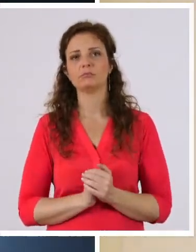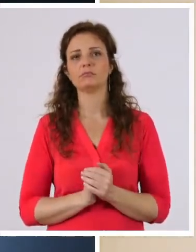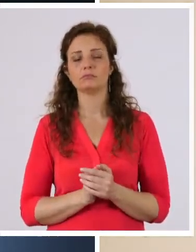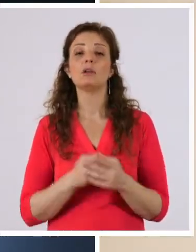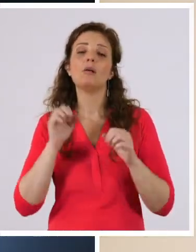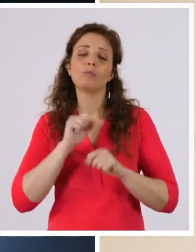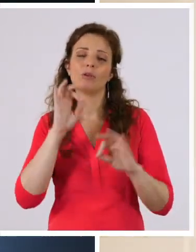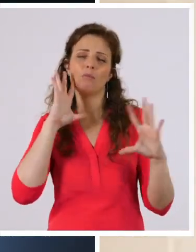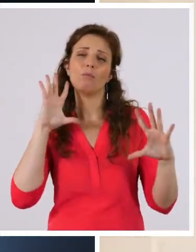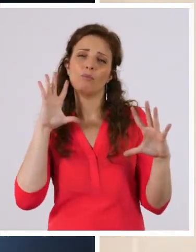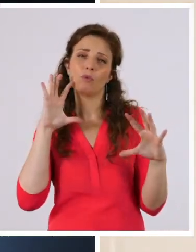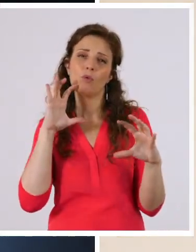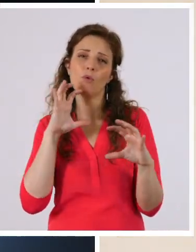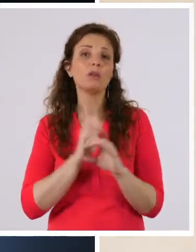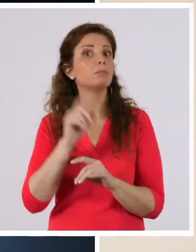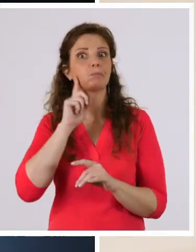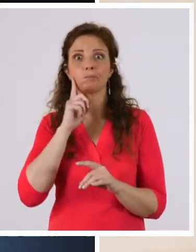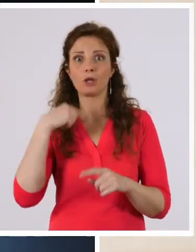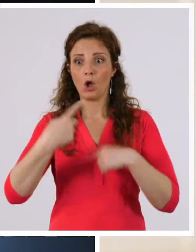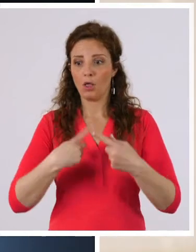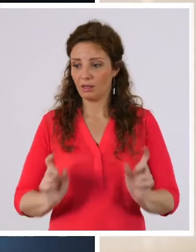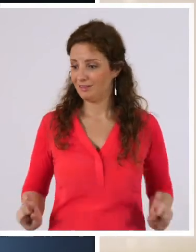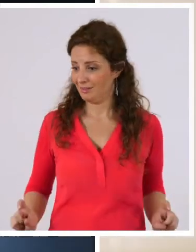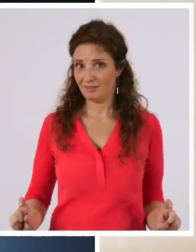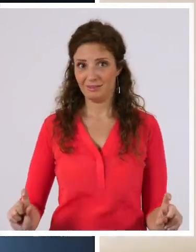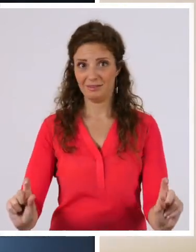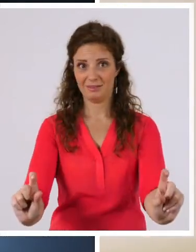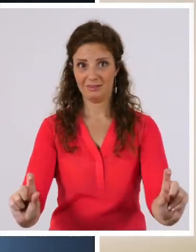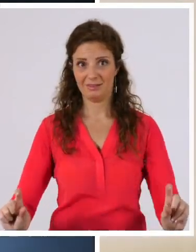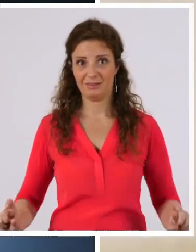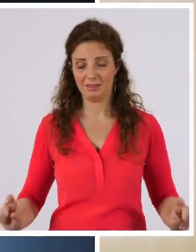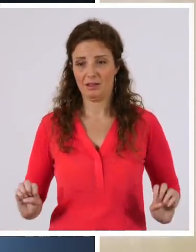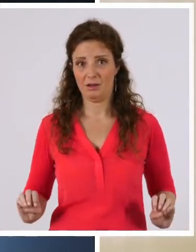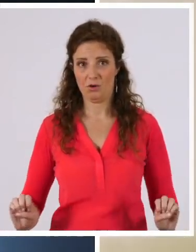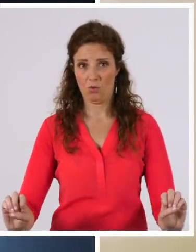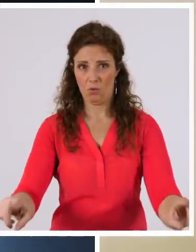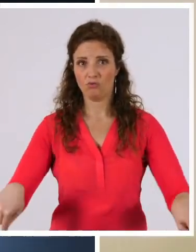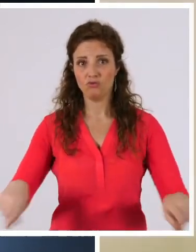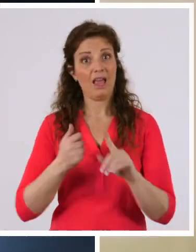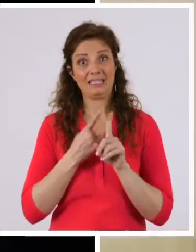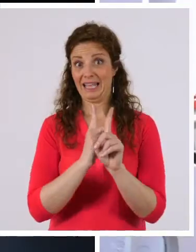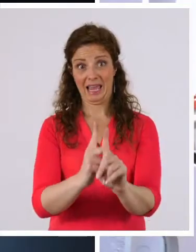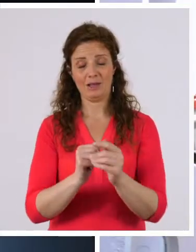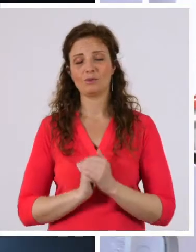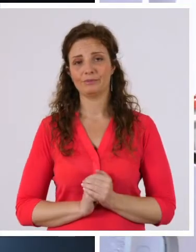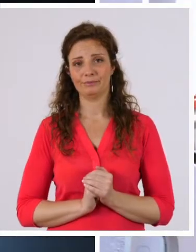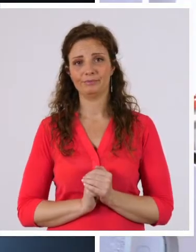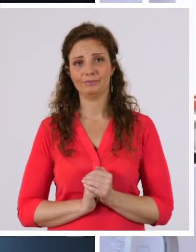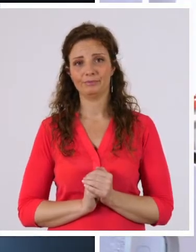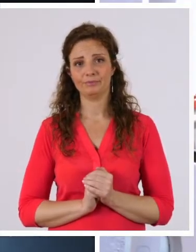In case of darkness, please follow the fluorescent strips set on the walls of the corridors.